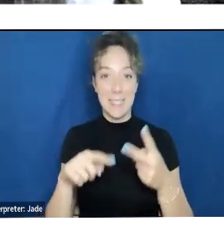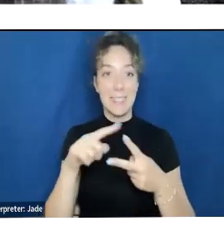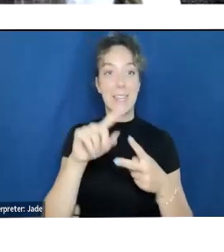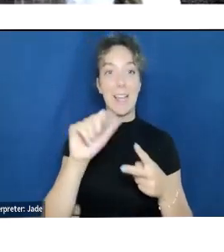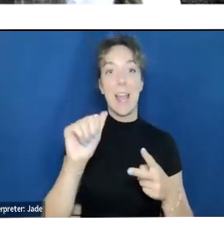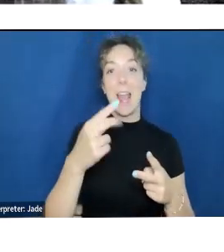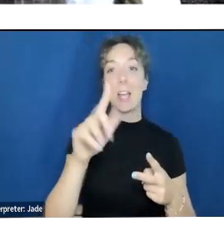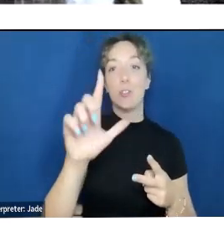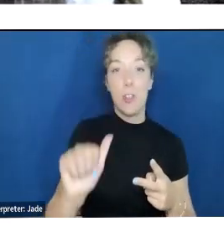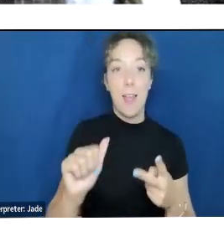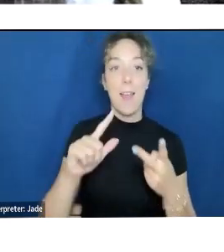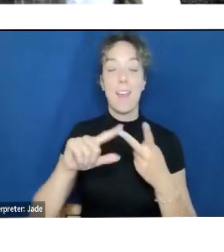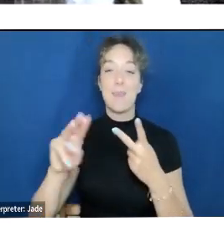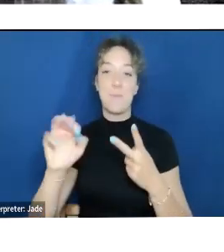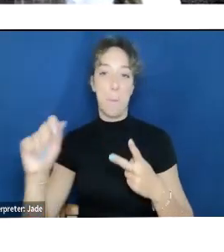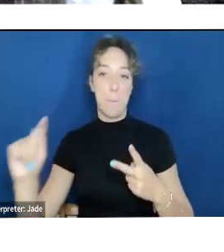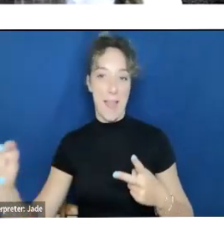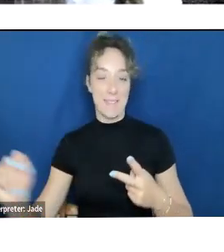Matt Clark.